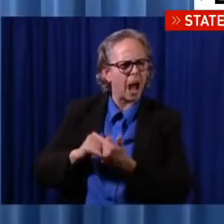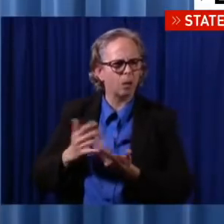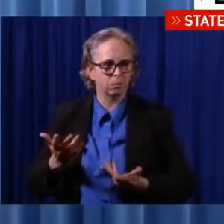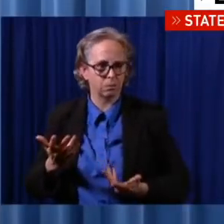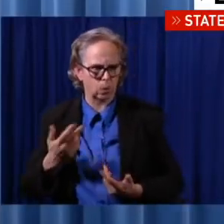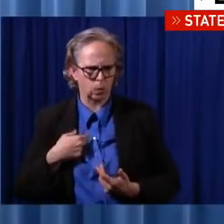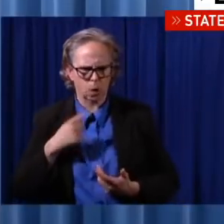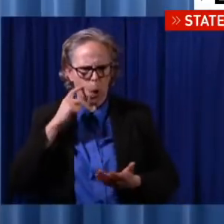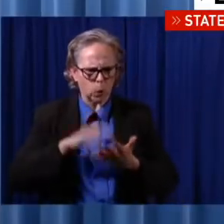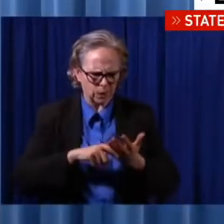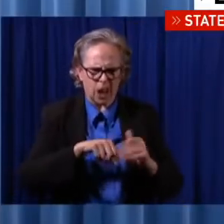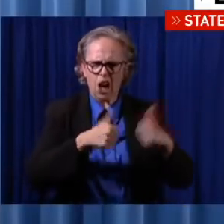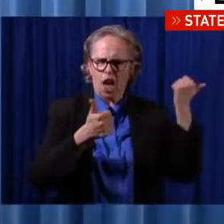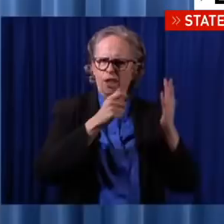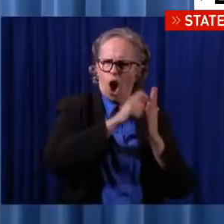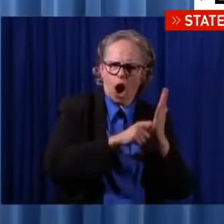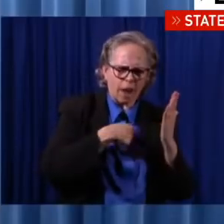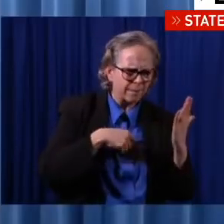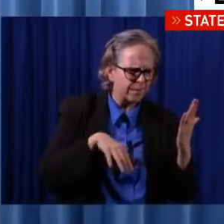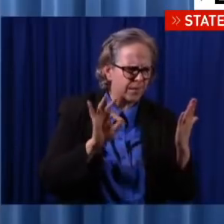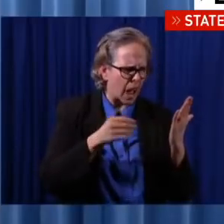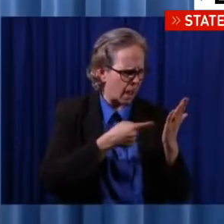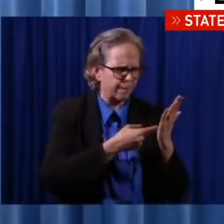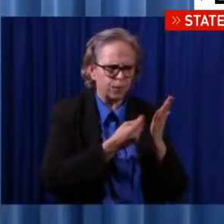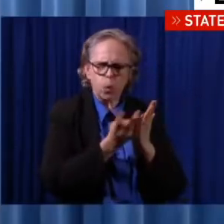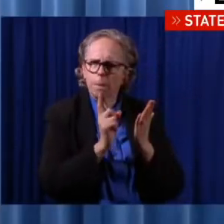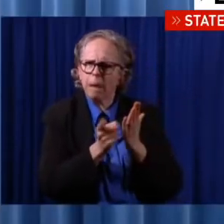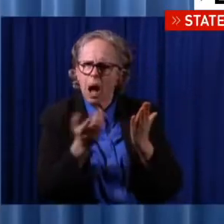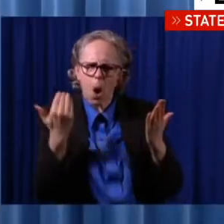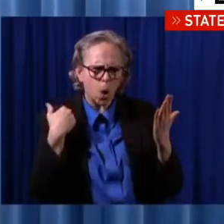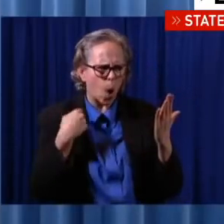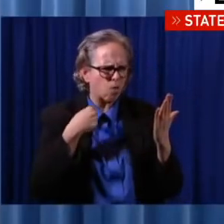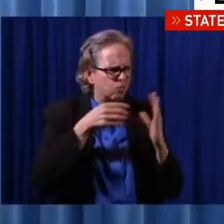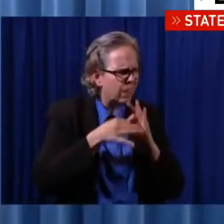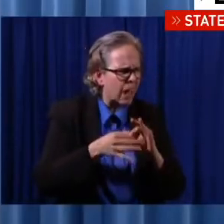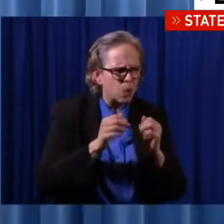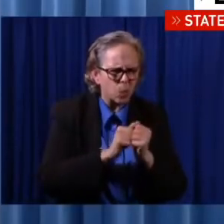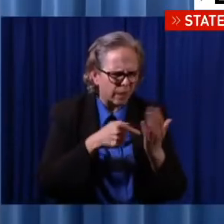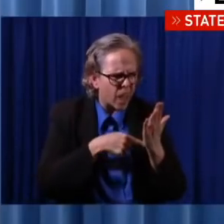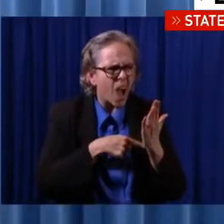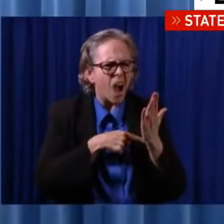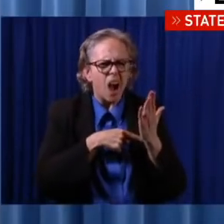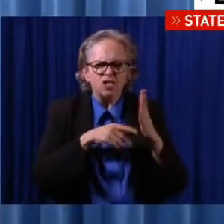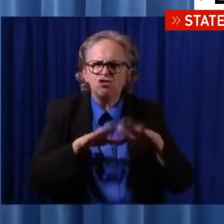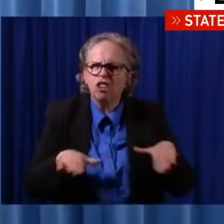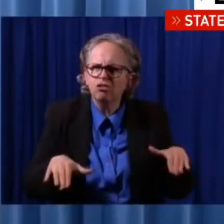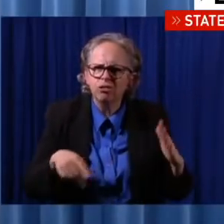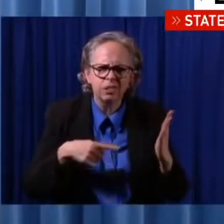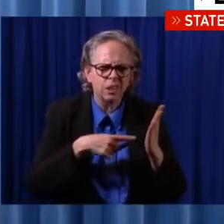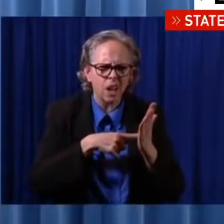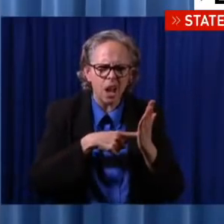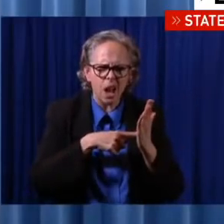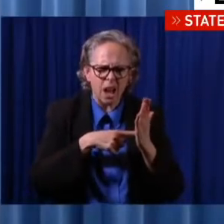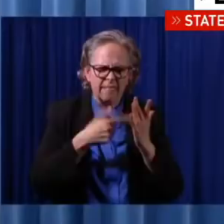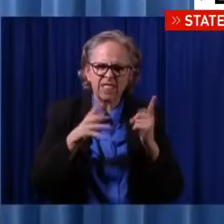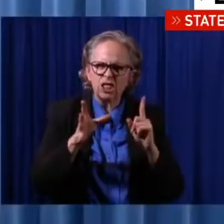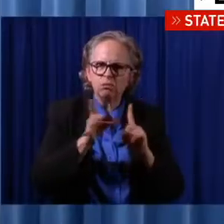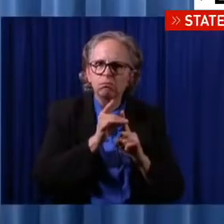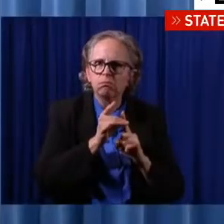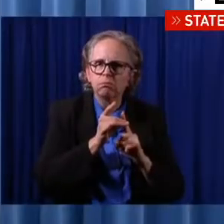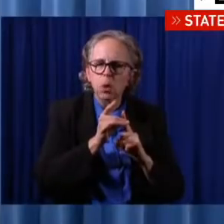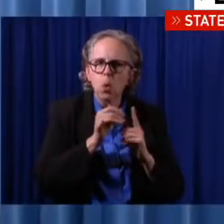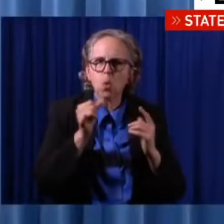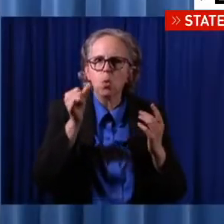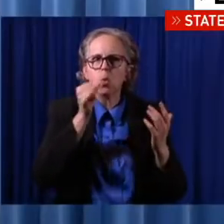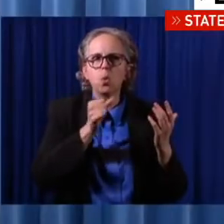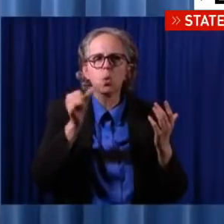about a few minutes ago among Ohio children and COVID-19. So that will be on Thursday. We look forward